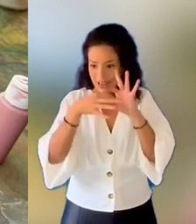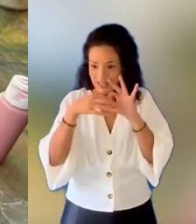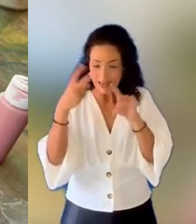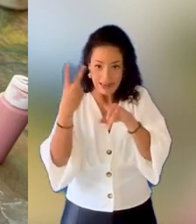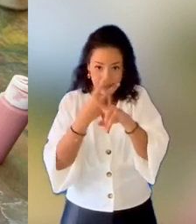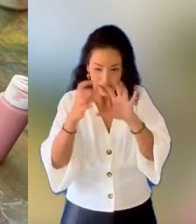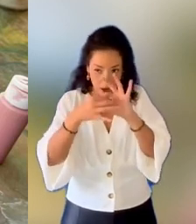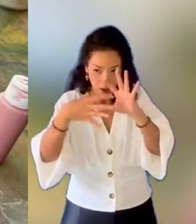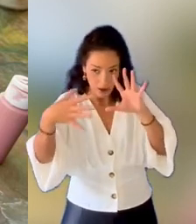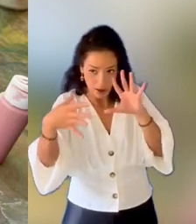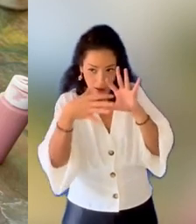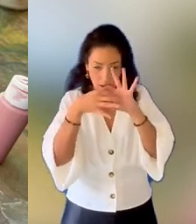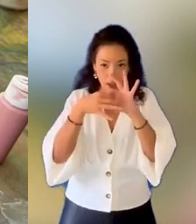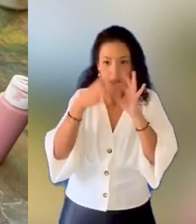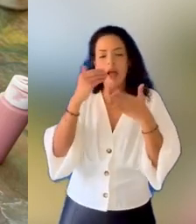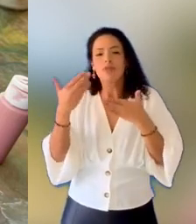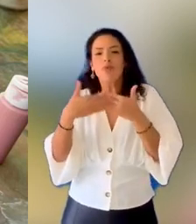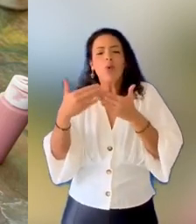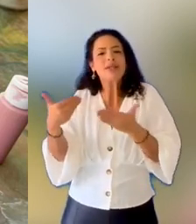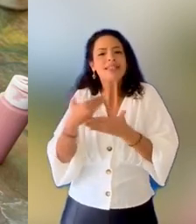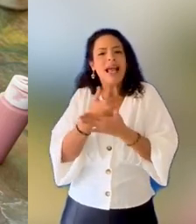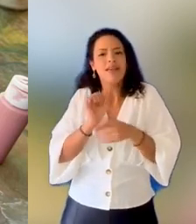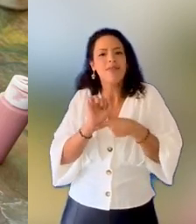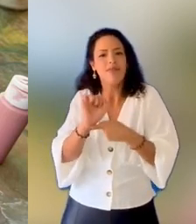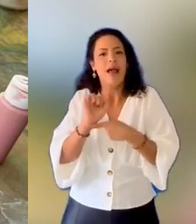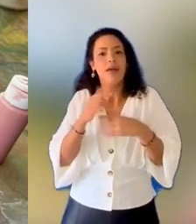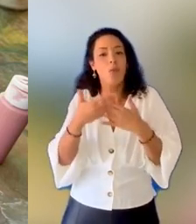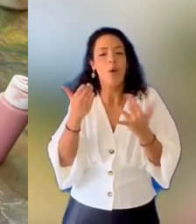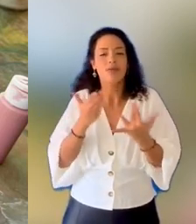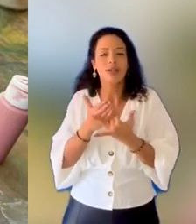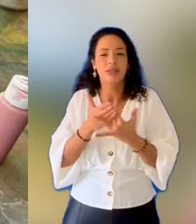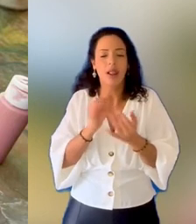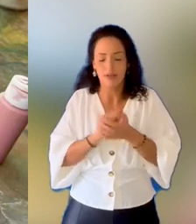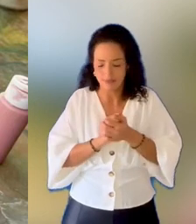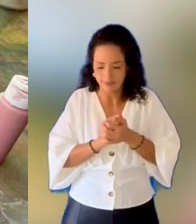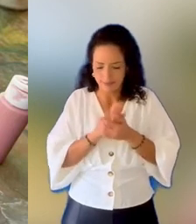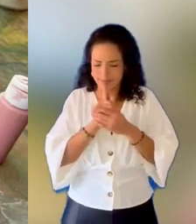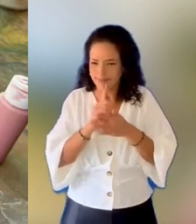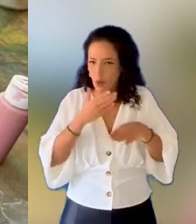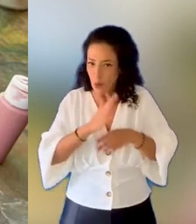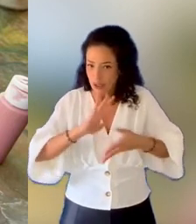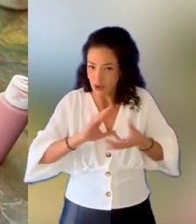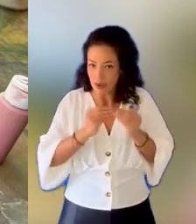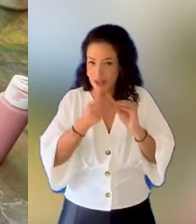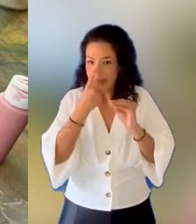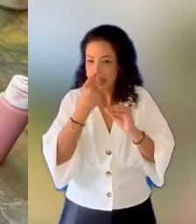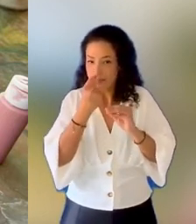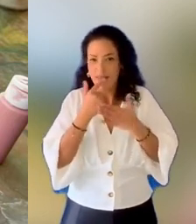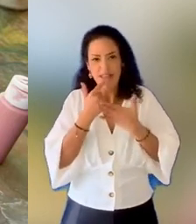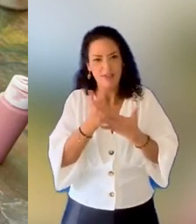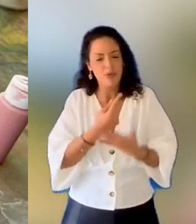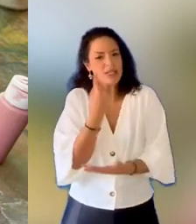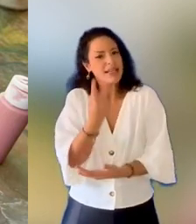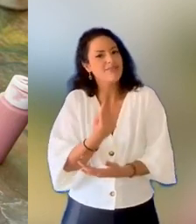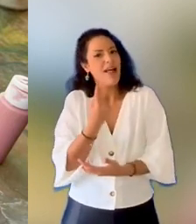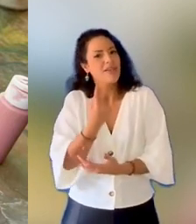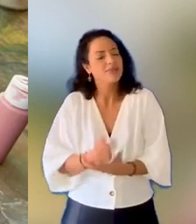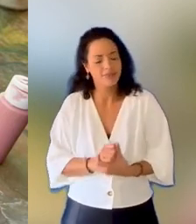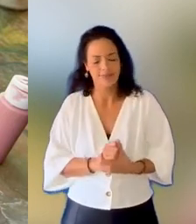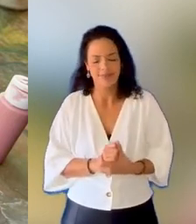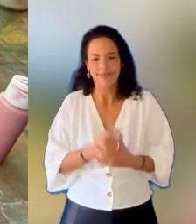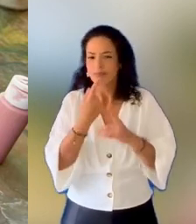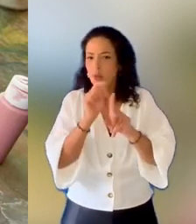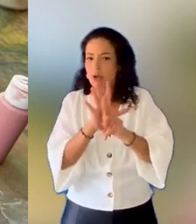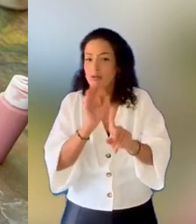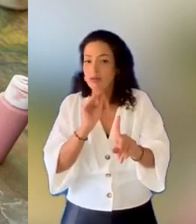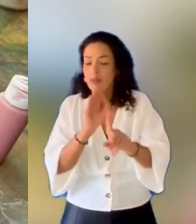which may be considered as safer and far more accessible. However, working creatively can also be therapeutic in its own right.